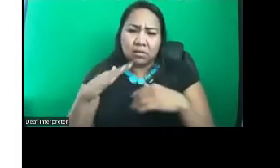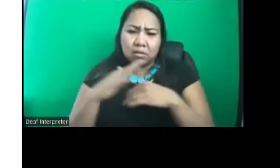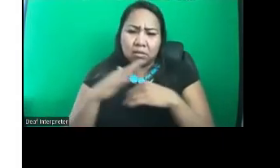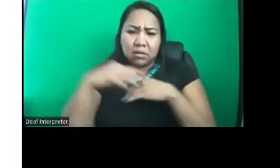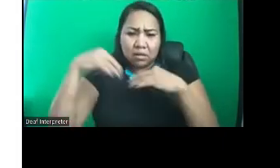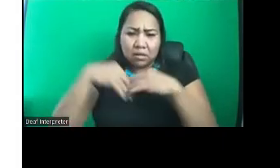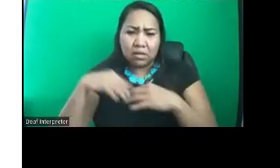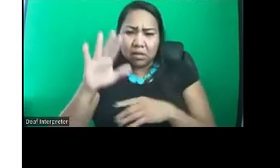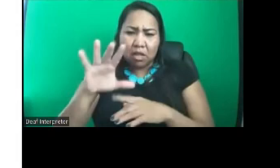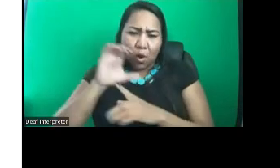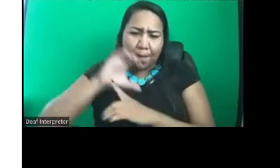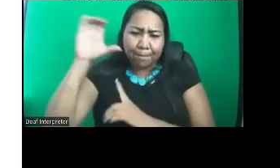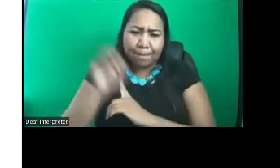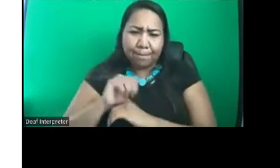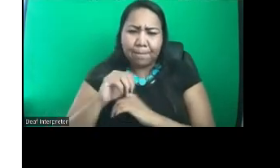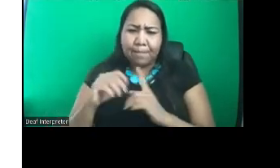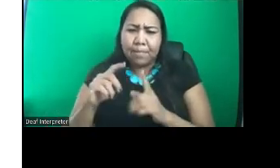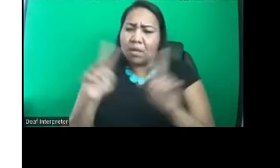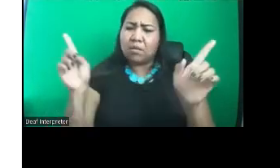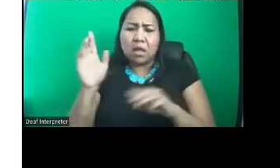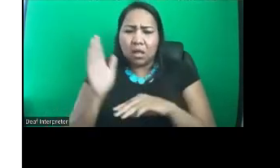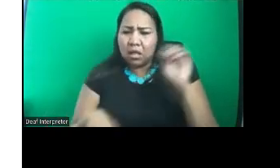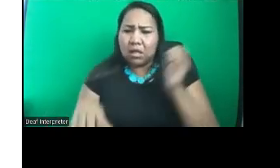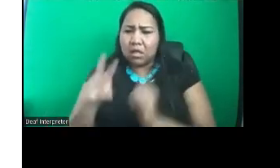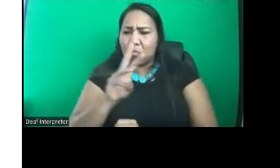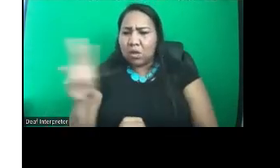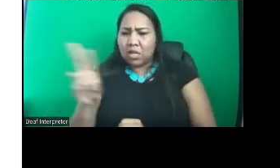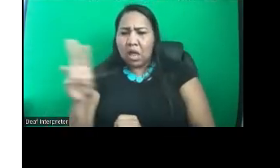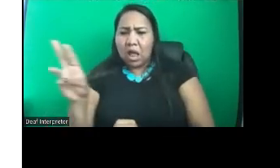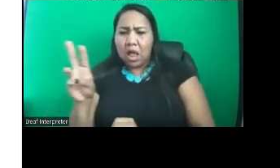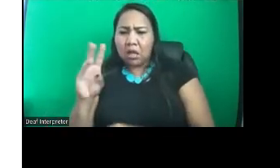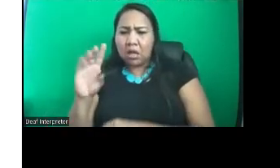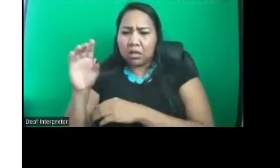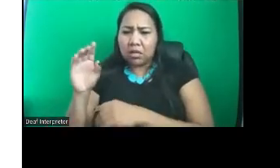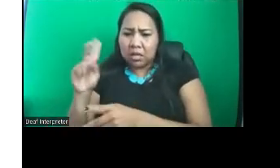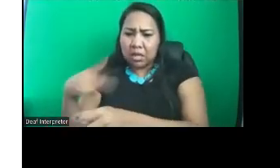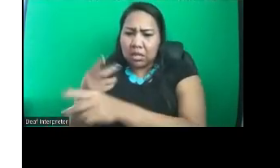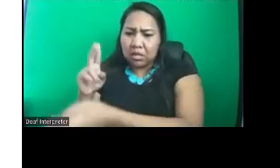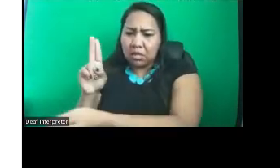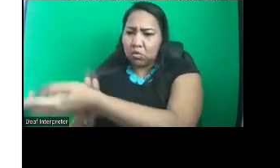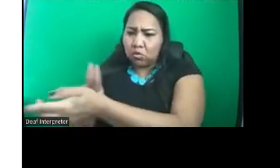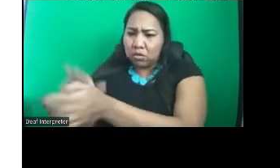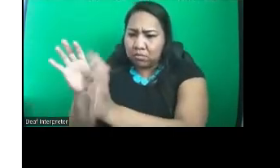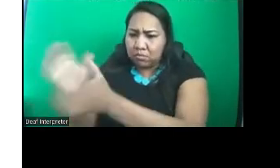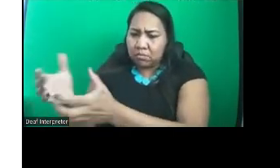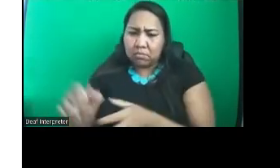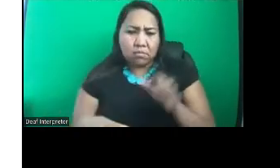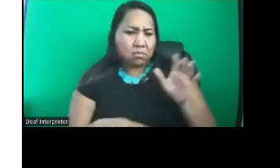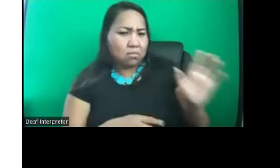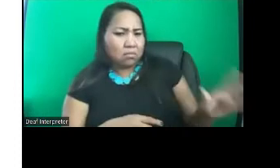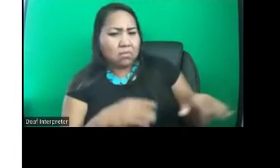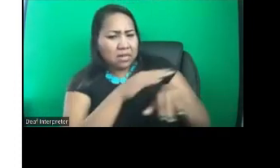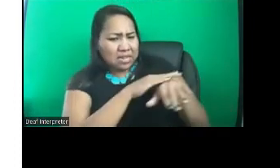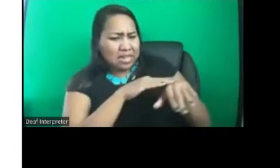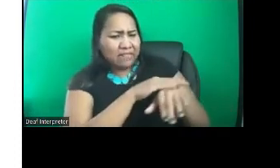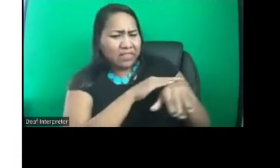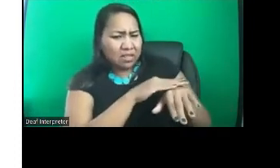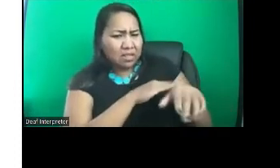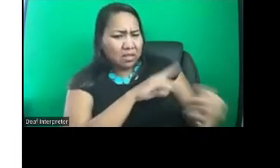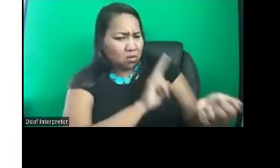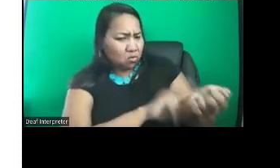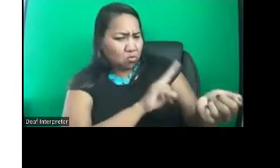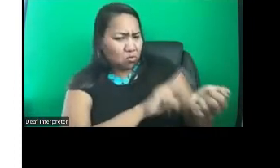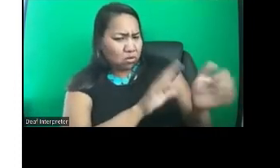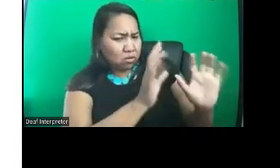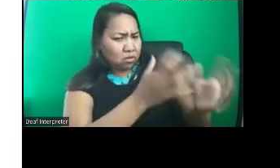nursing course and an indigenized nursing course, how do they look different? And that would be to any of